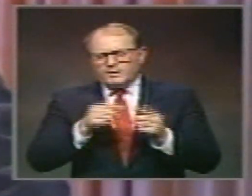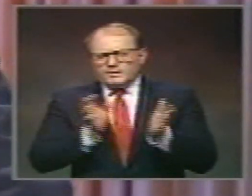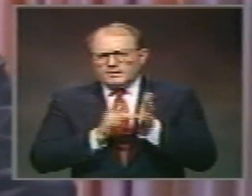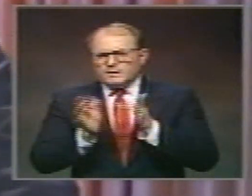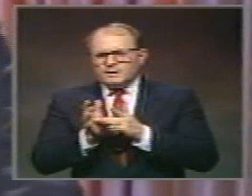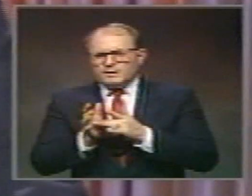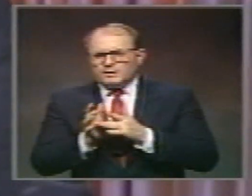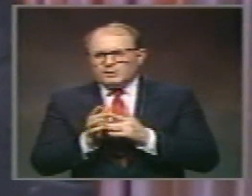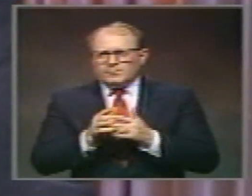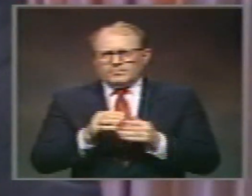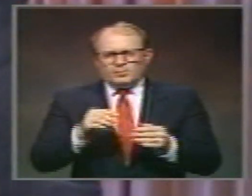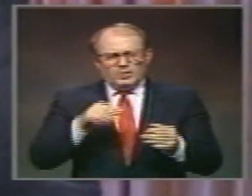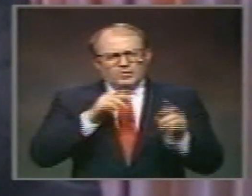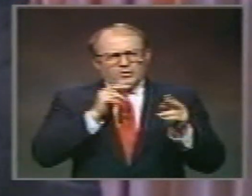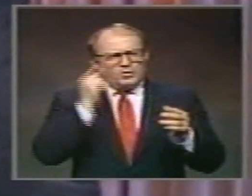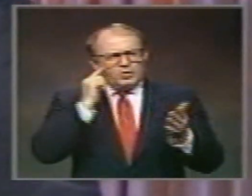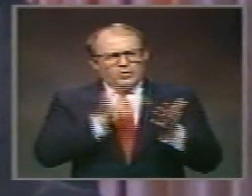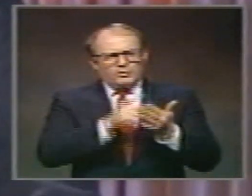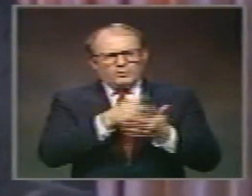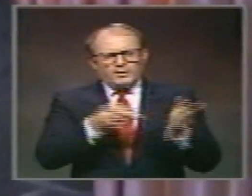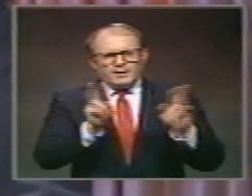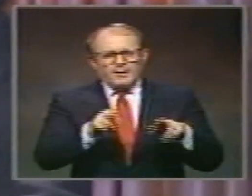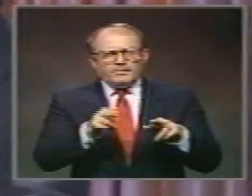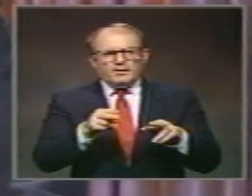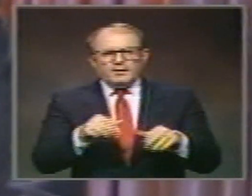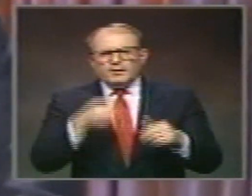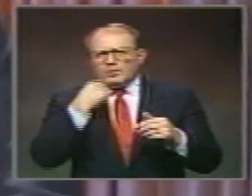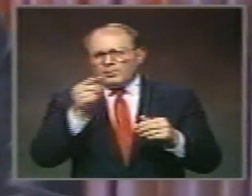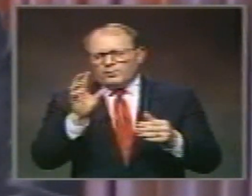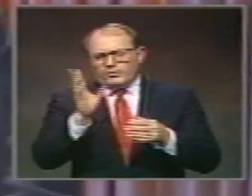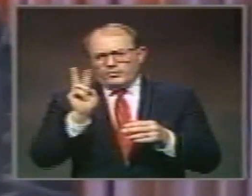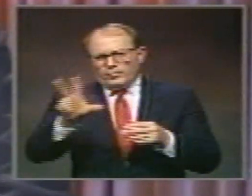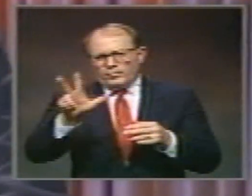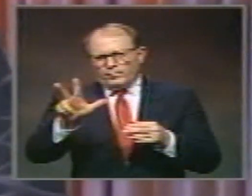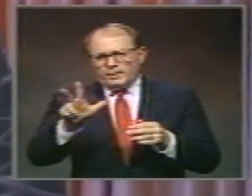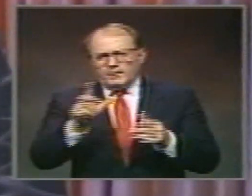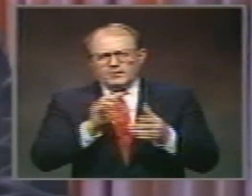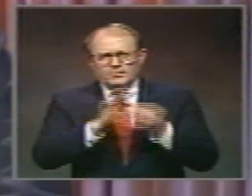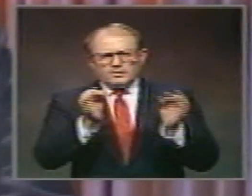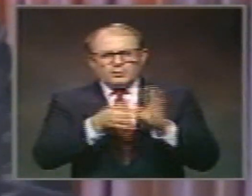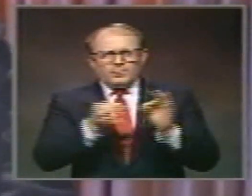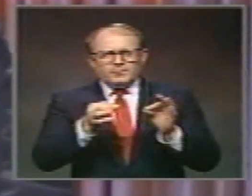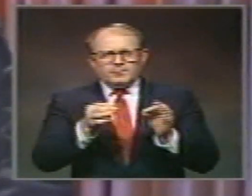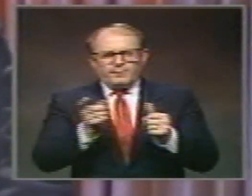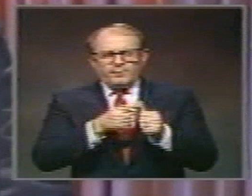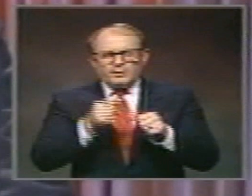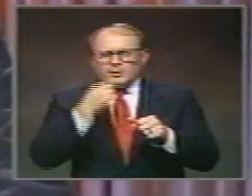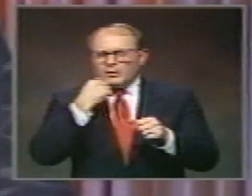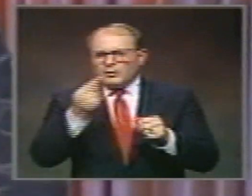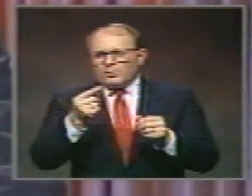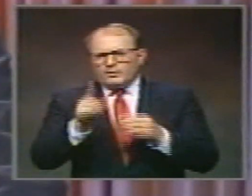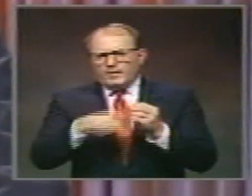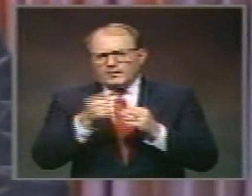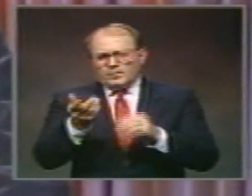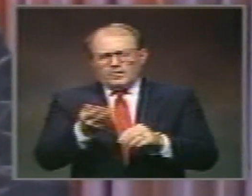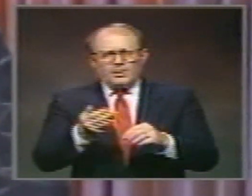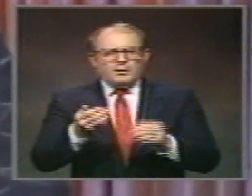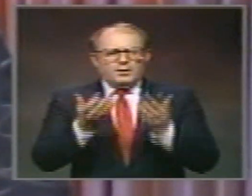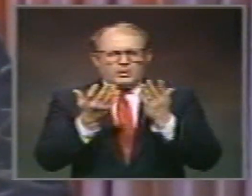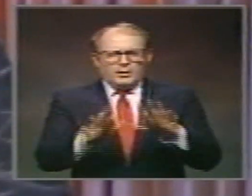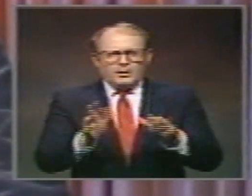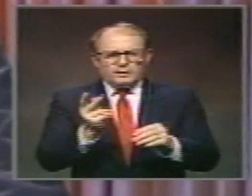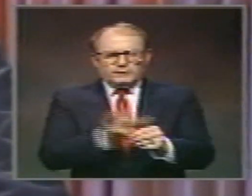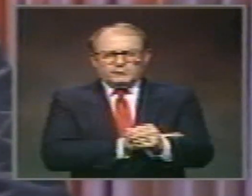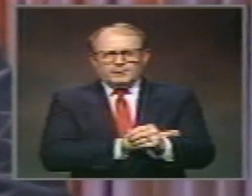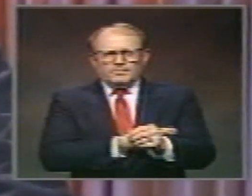addressed three parables to them, that is, to the scribes and the Pharisees. First, he told of a lost sheep. He asked them, "Which one of